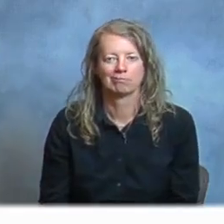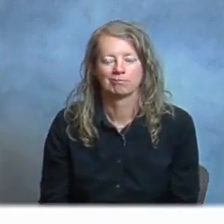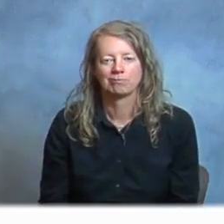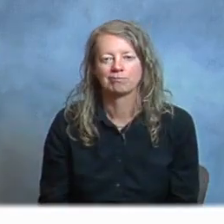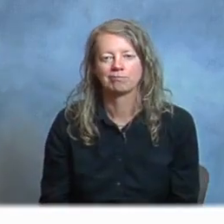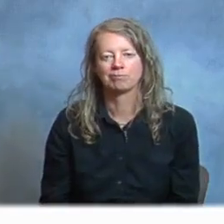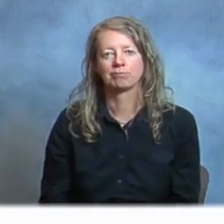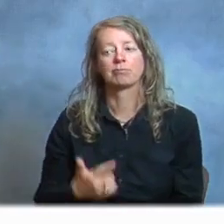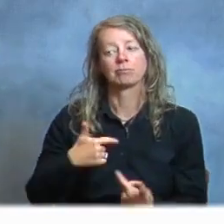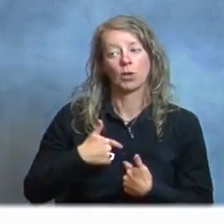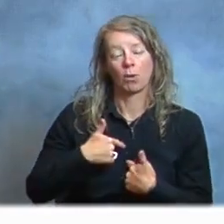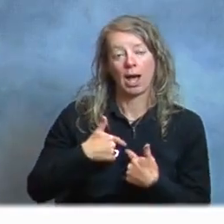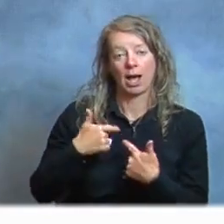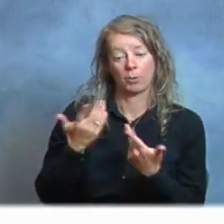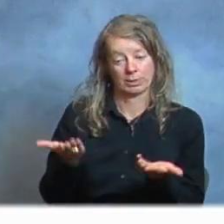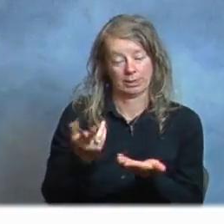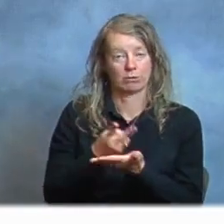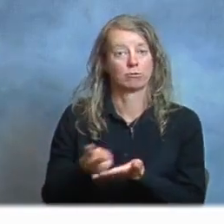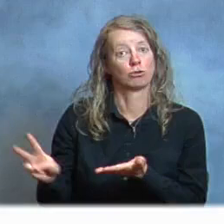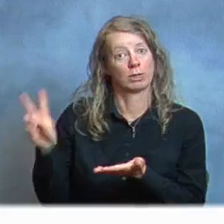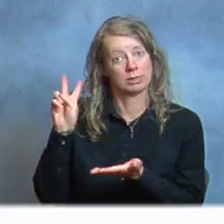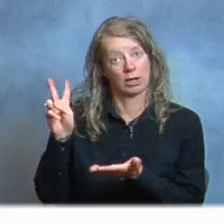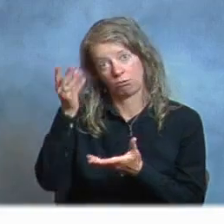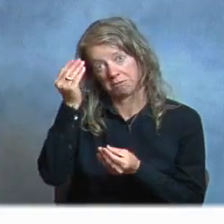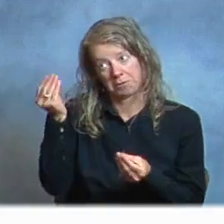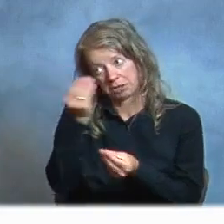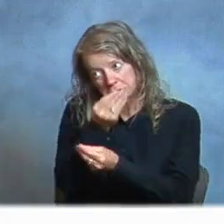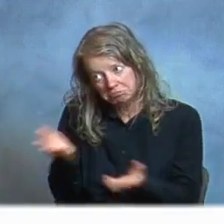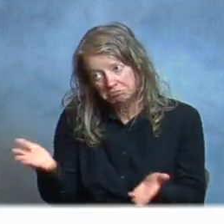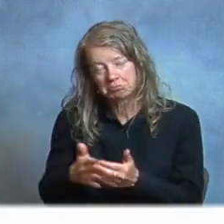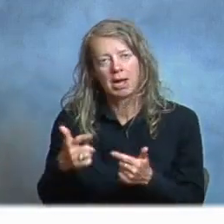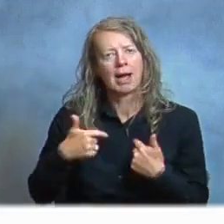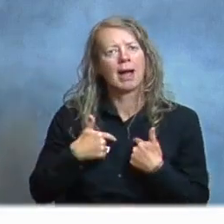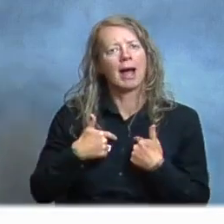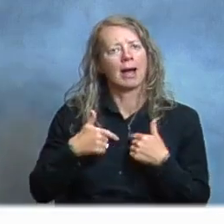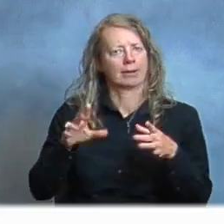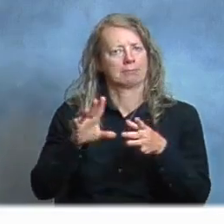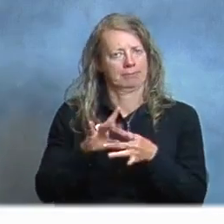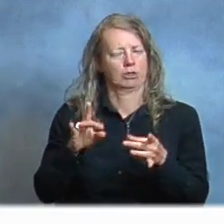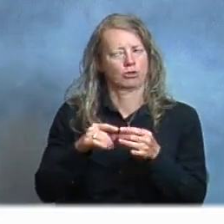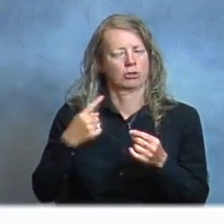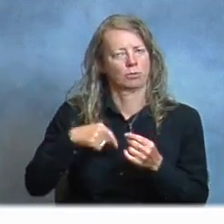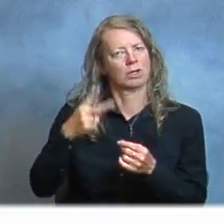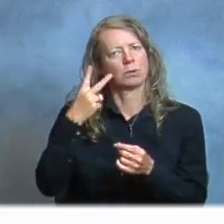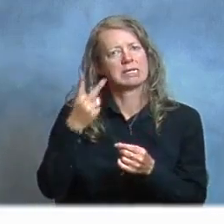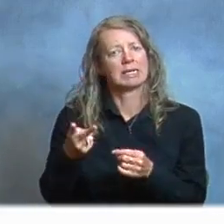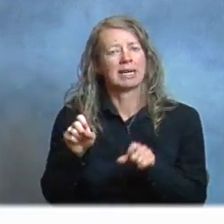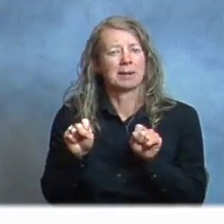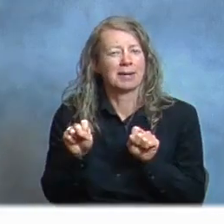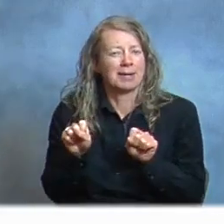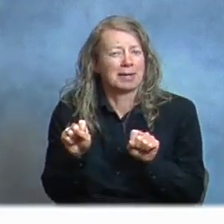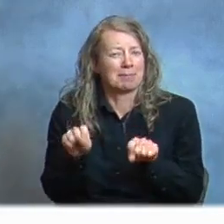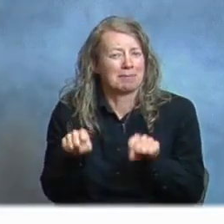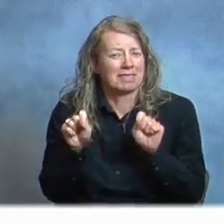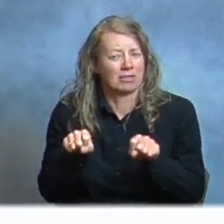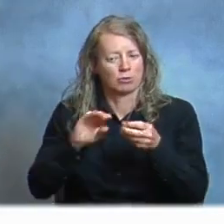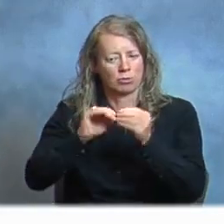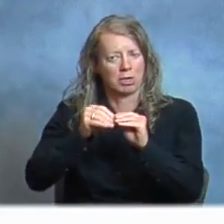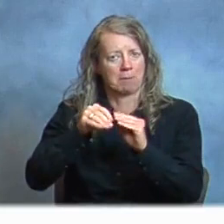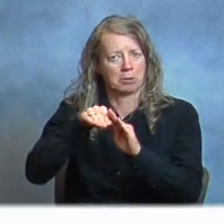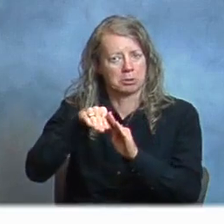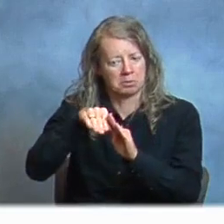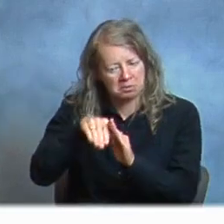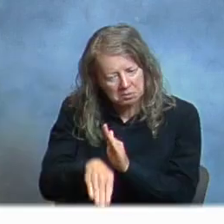When I reported to you all just 2 weeks ago, I indicated that we were seeing a potential dip in our new cases